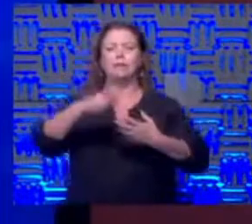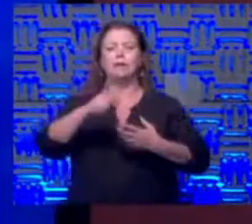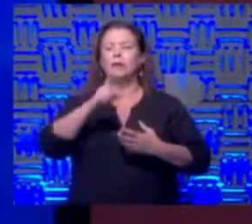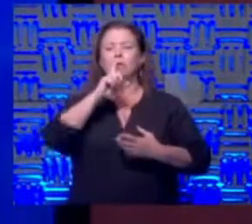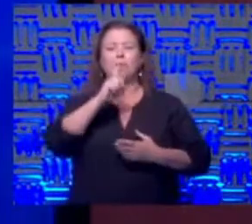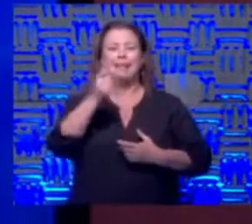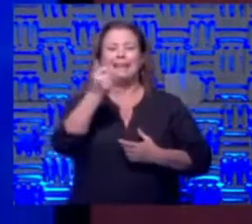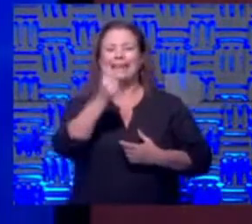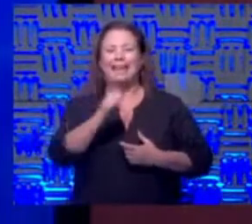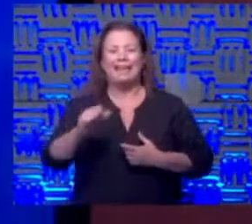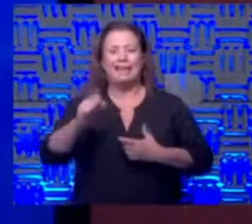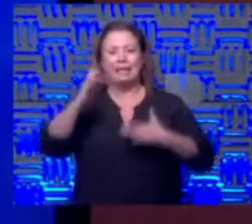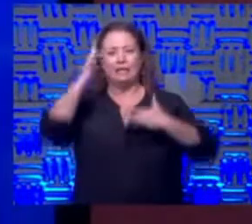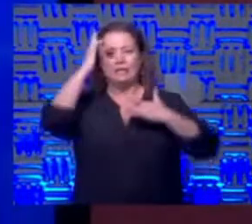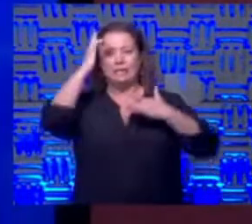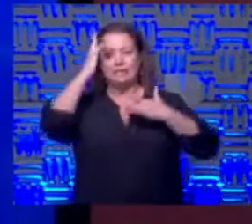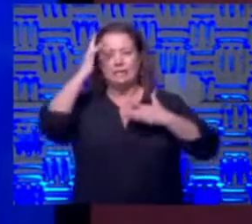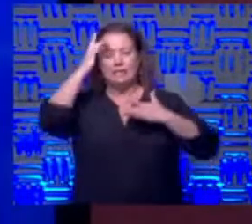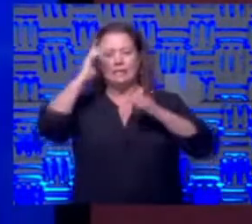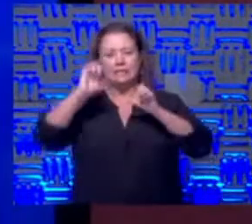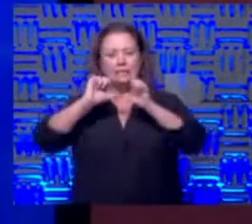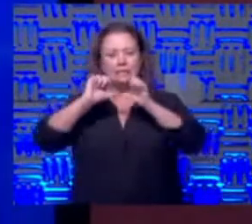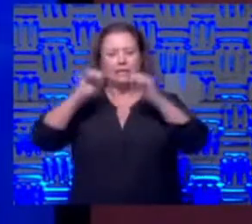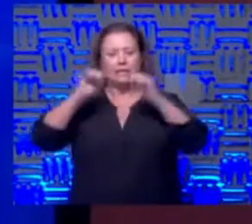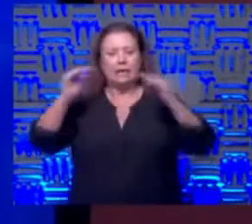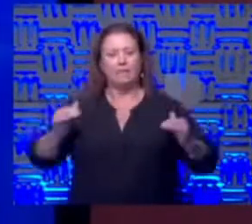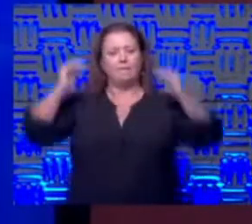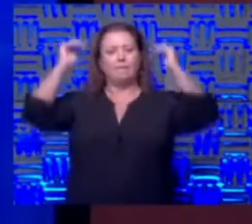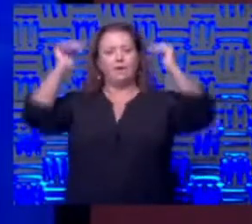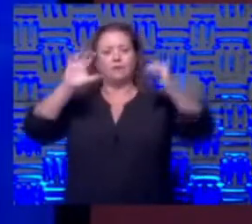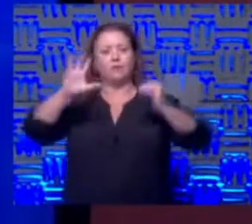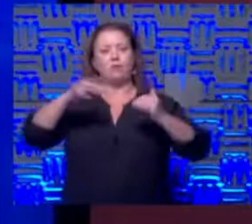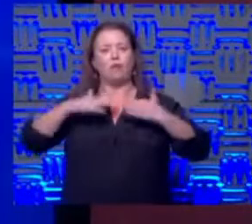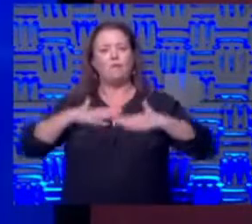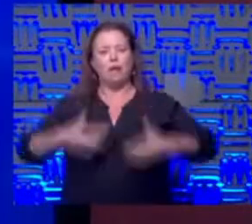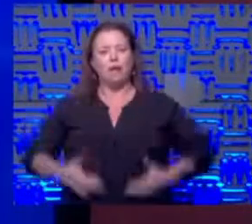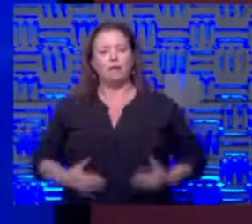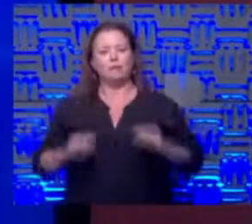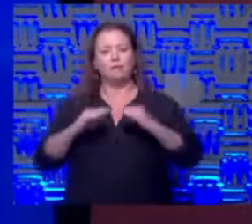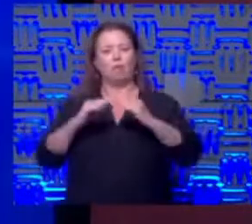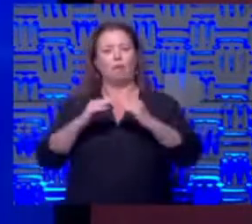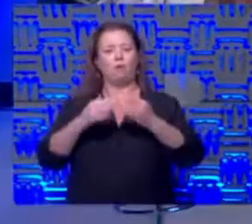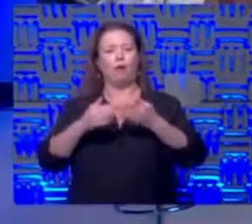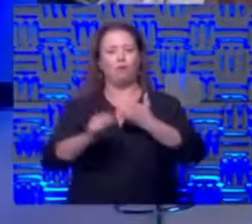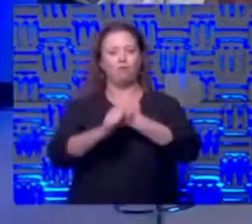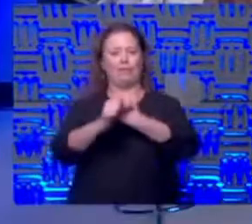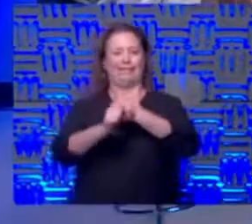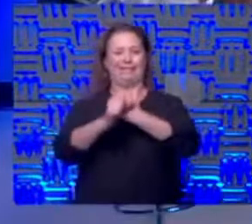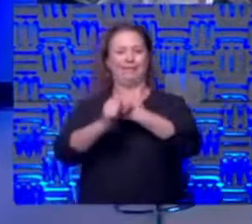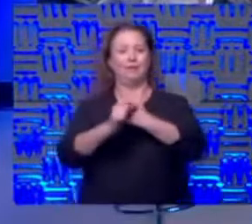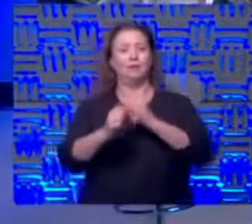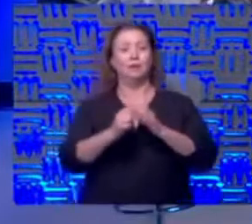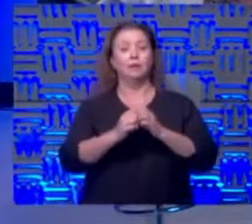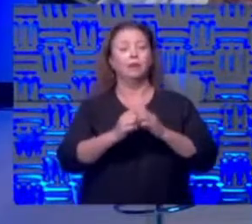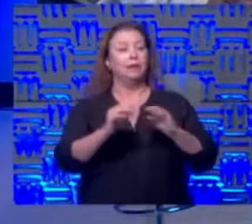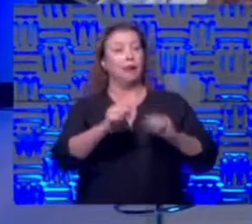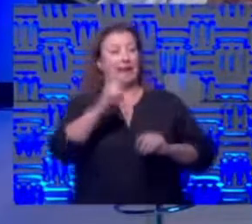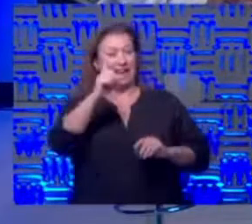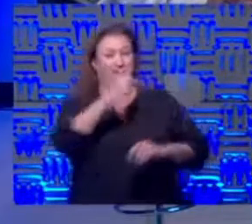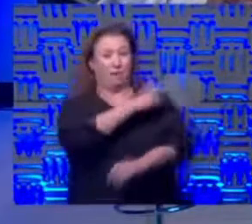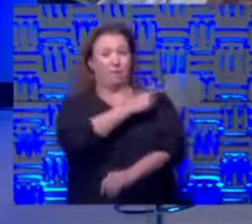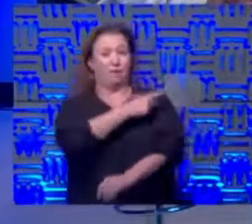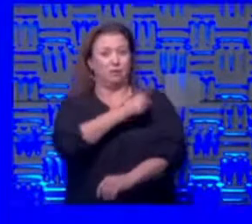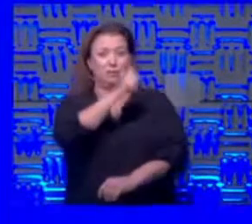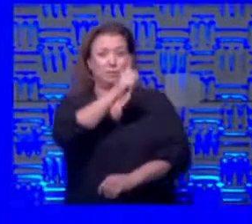underlying disease process that's more advanced. It's going to make you more compromised because your immune system isn't right in those situations. Right. And to be clear, I have a patient upstairs right